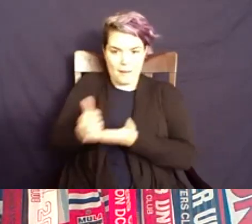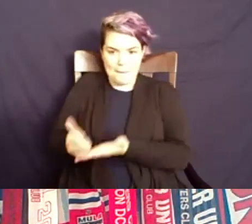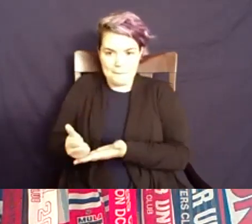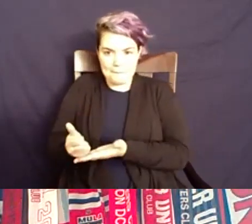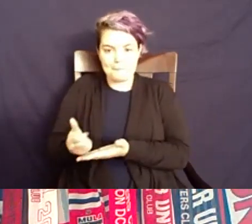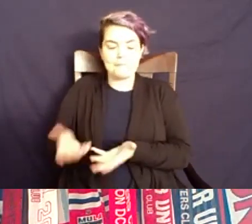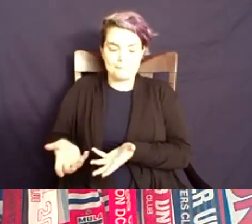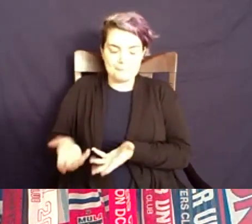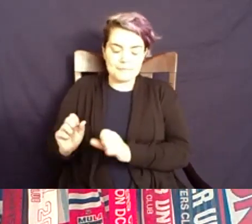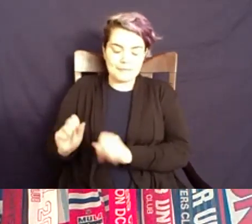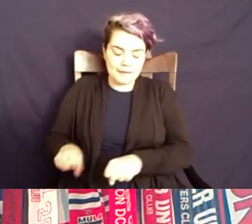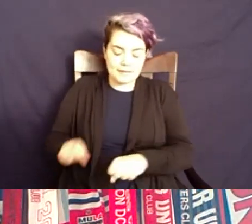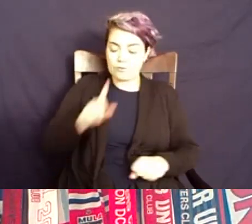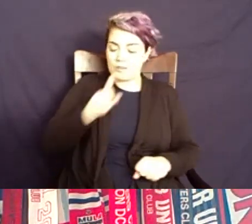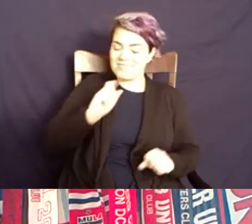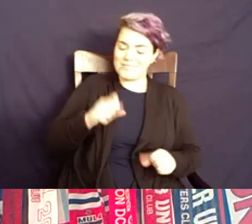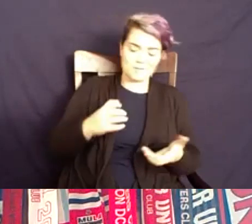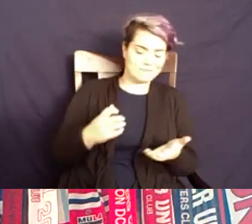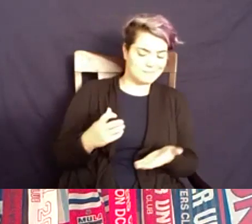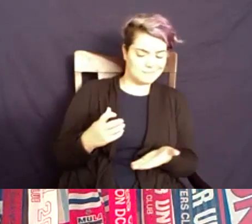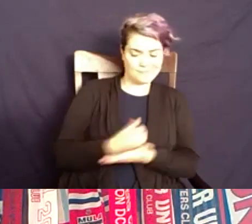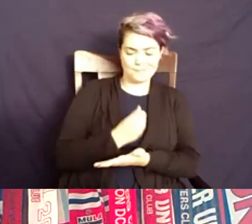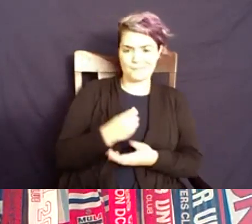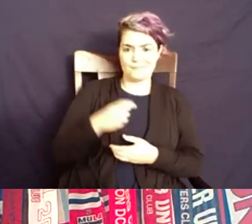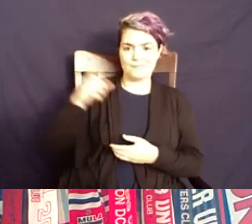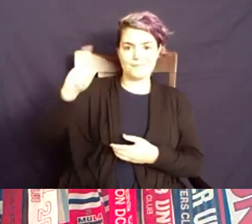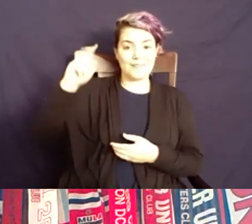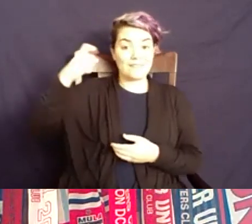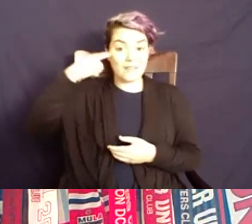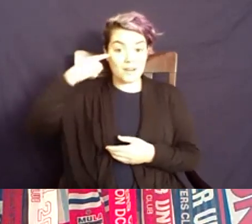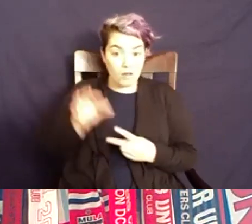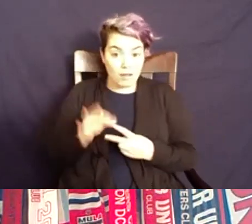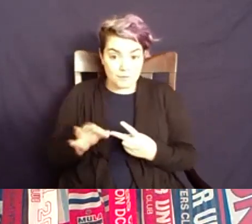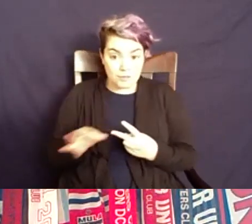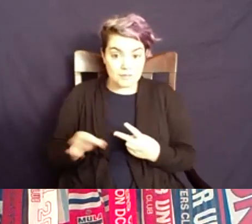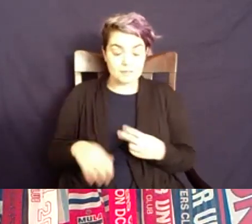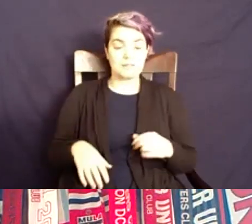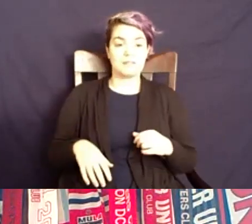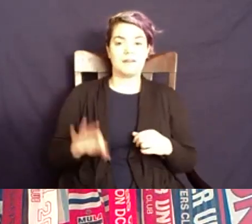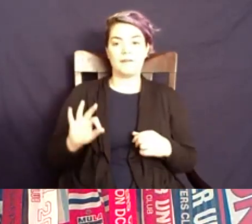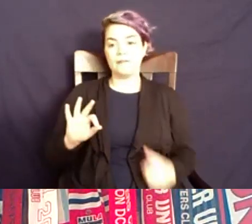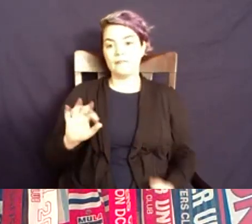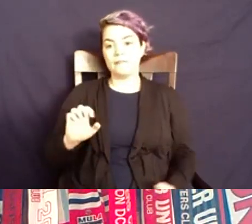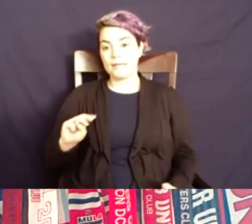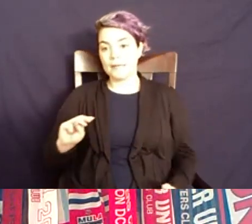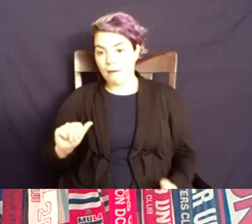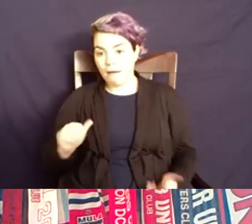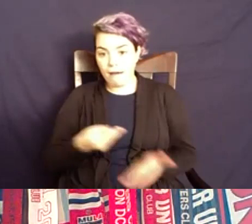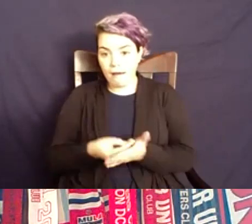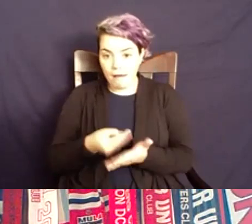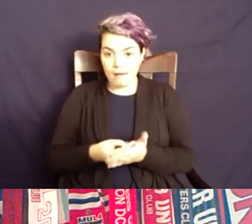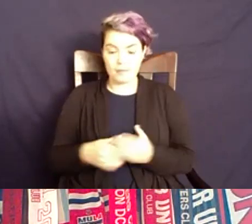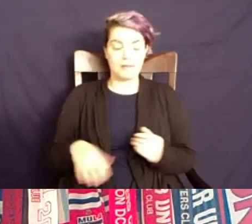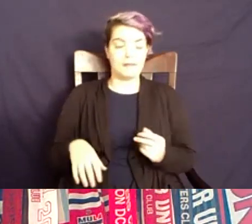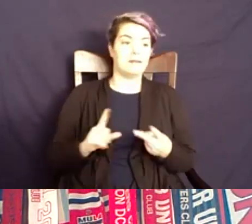really taking advantage of federal options that are available, of using the FEMA funds, of using